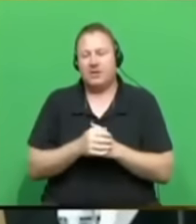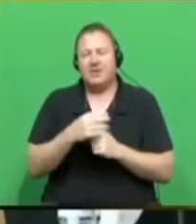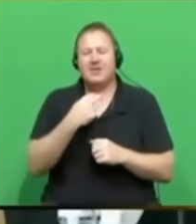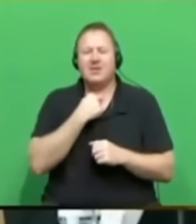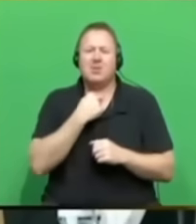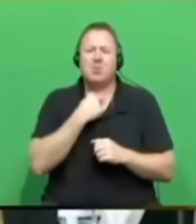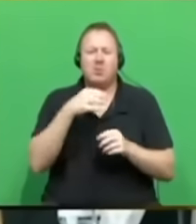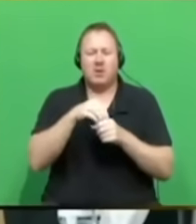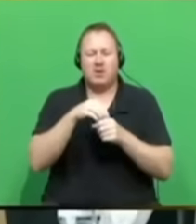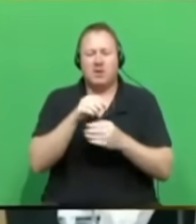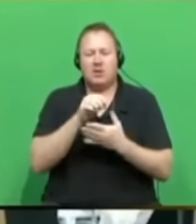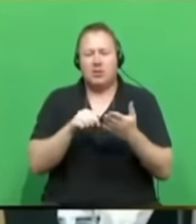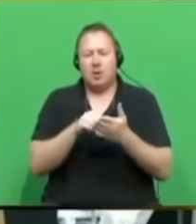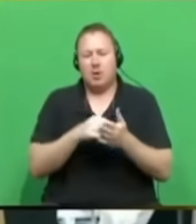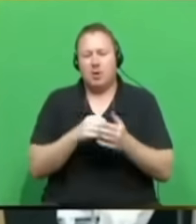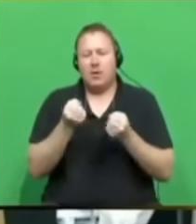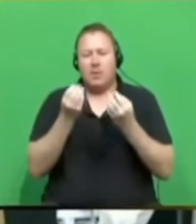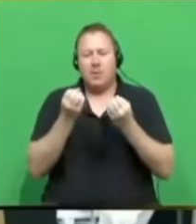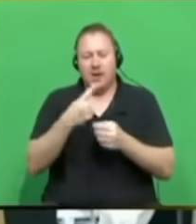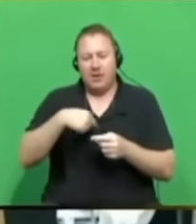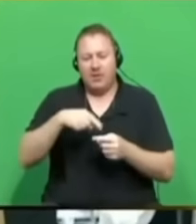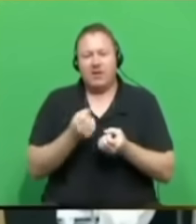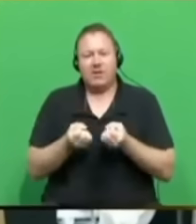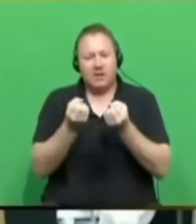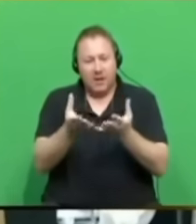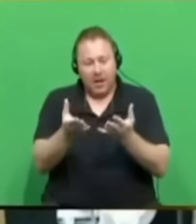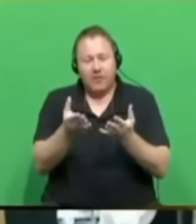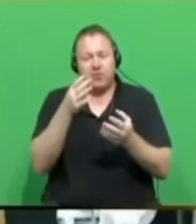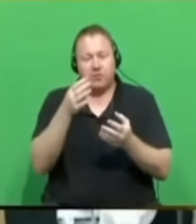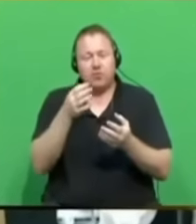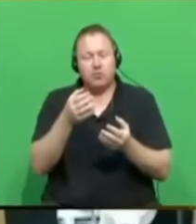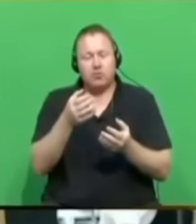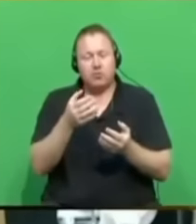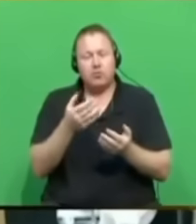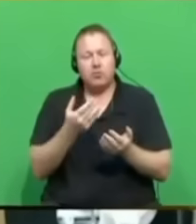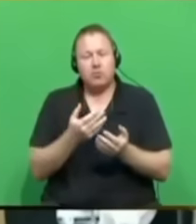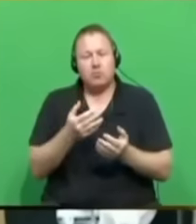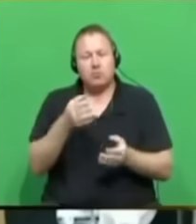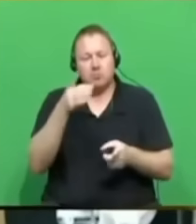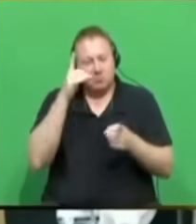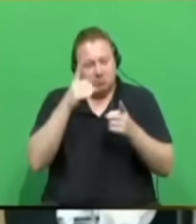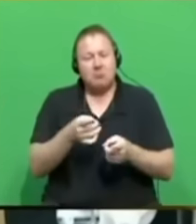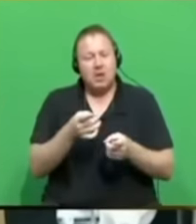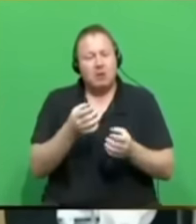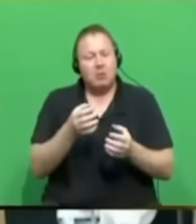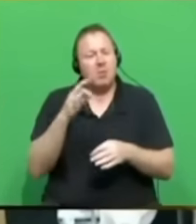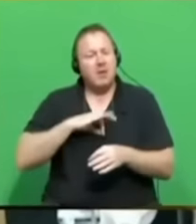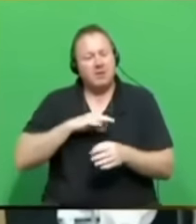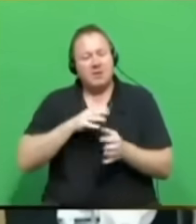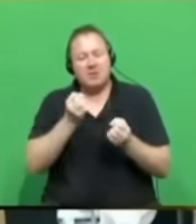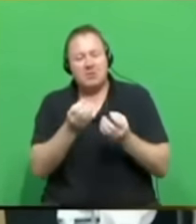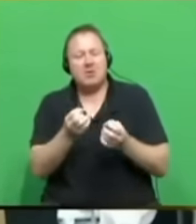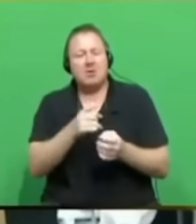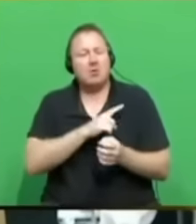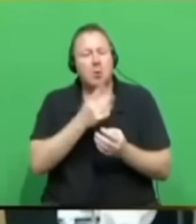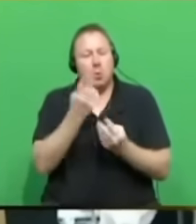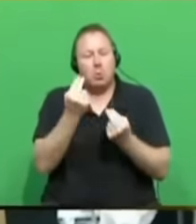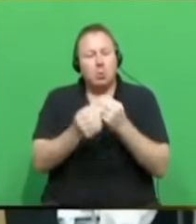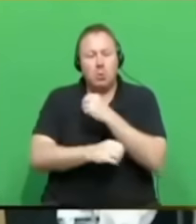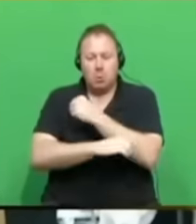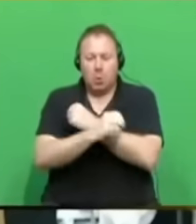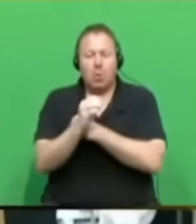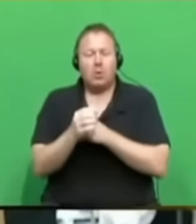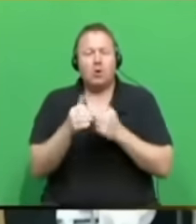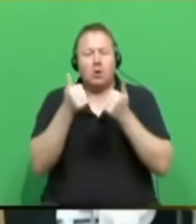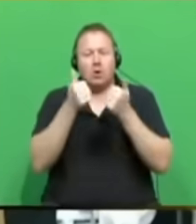democracy. Many of us gave you the benefit of doubt that you will live up to the promise of a new dawn. We all believed in good faith